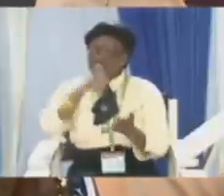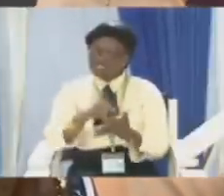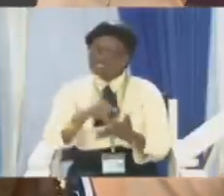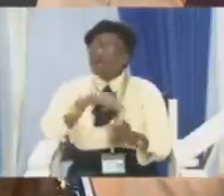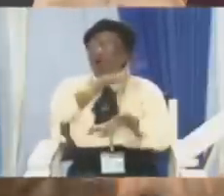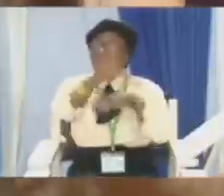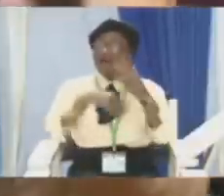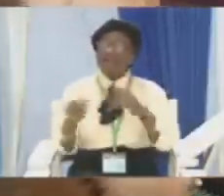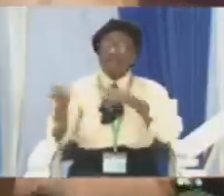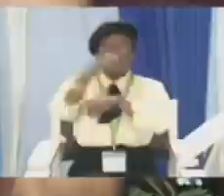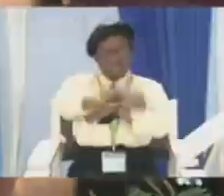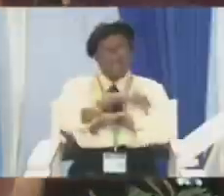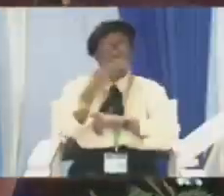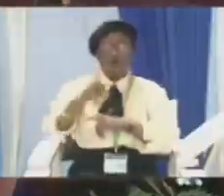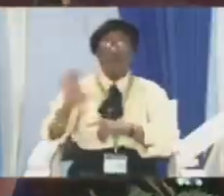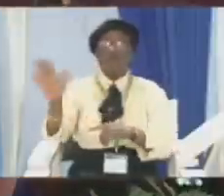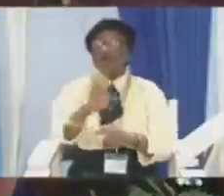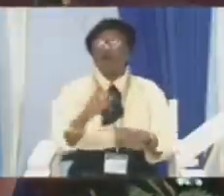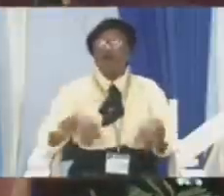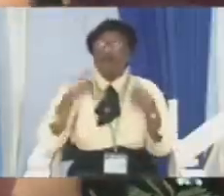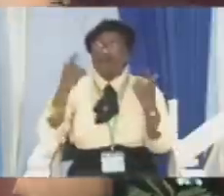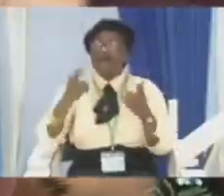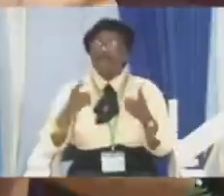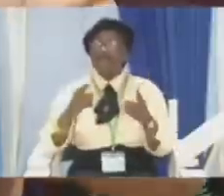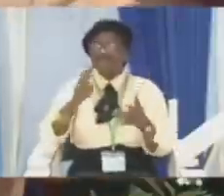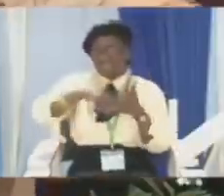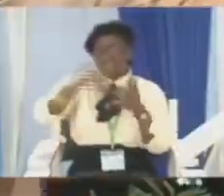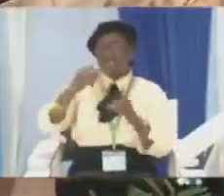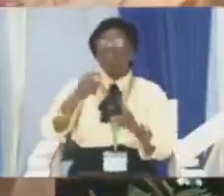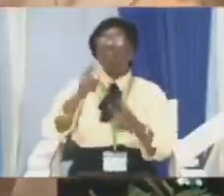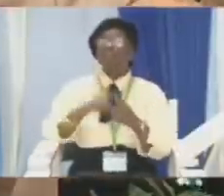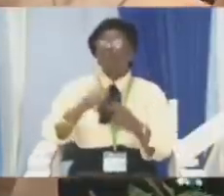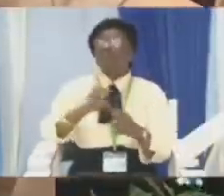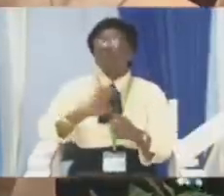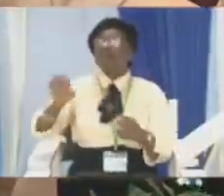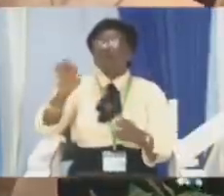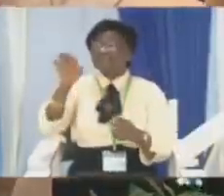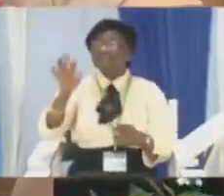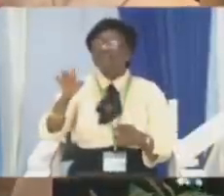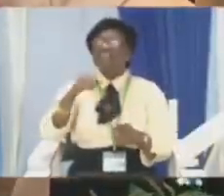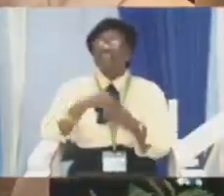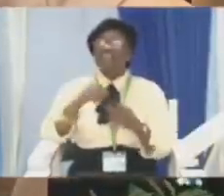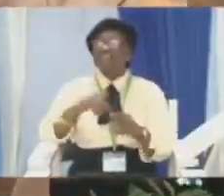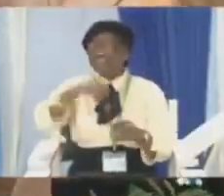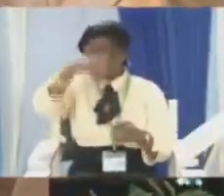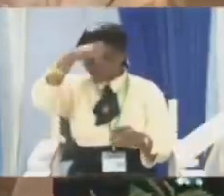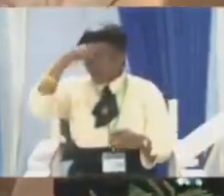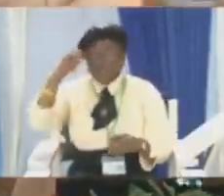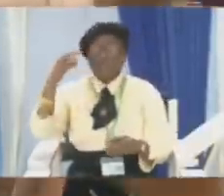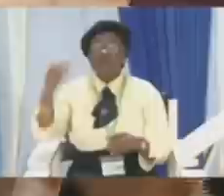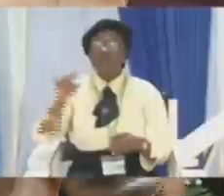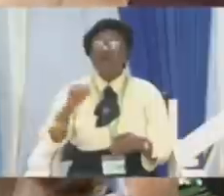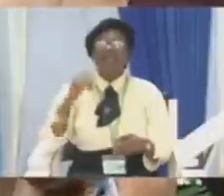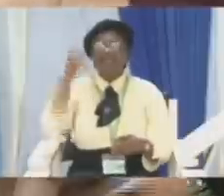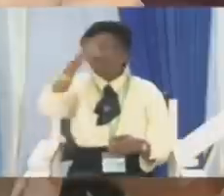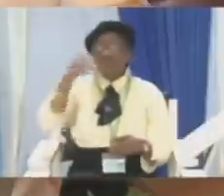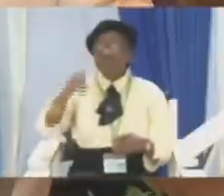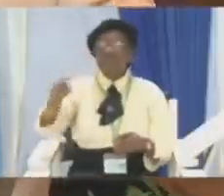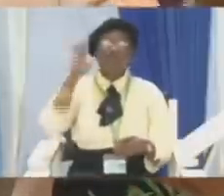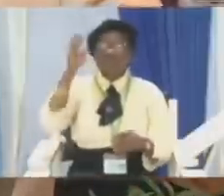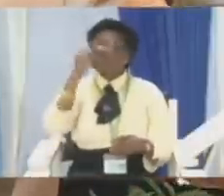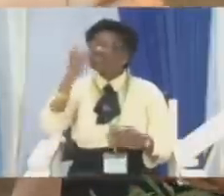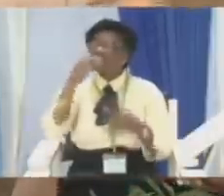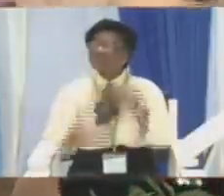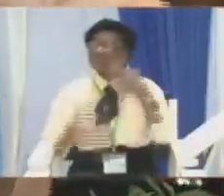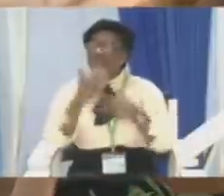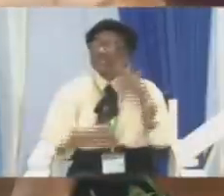days of your life. And you can read it up to verse 19. He said, in the sweat of thy face shalt thou eat bread, till